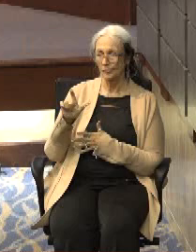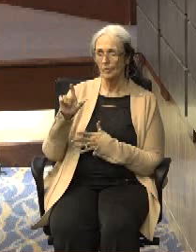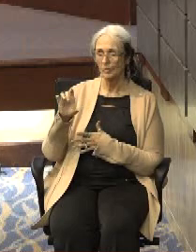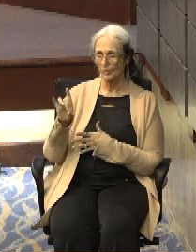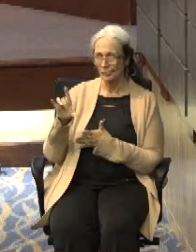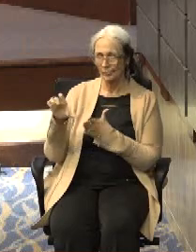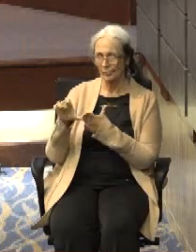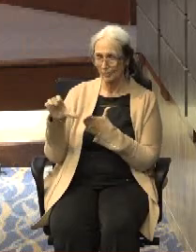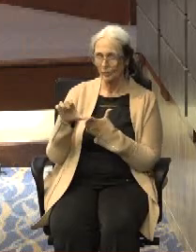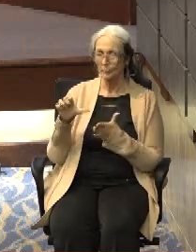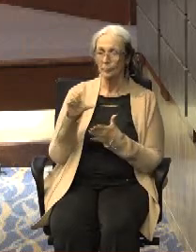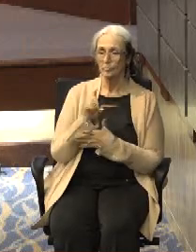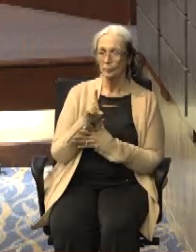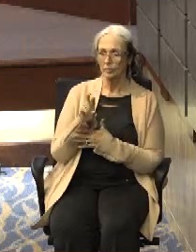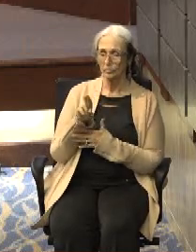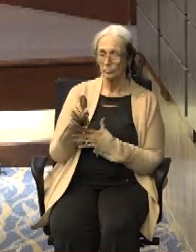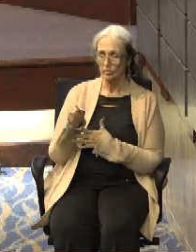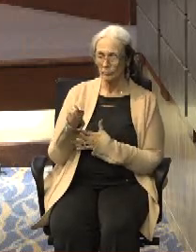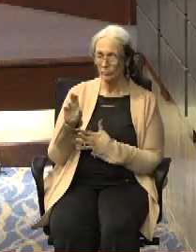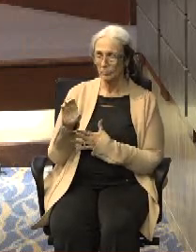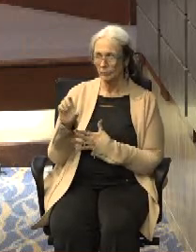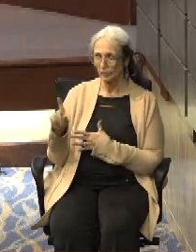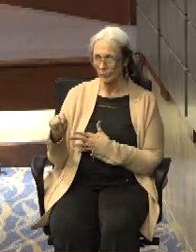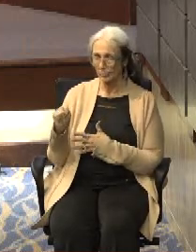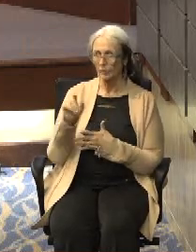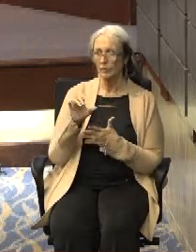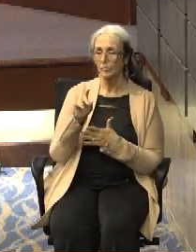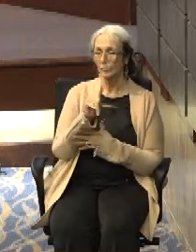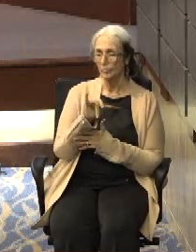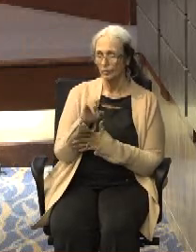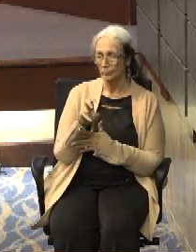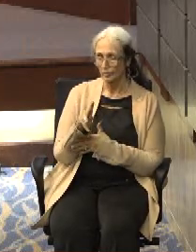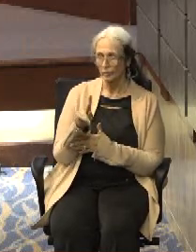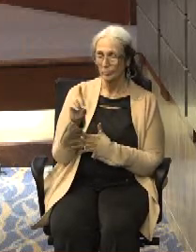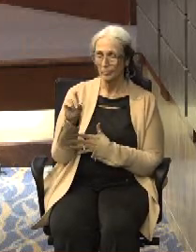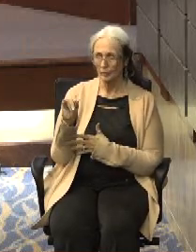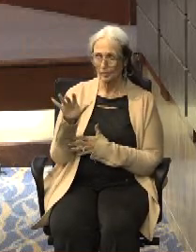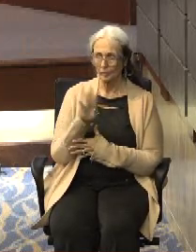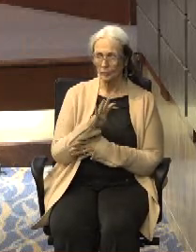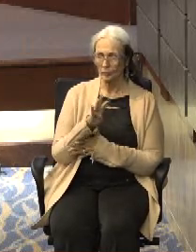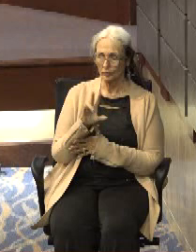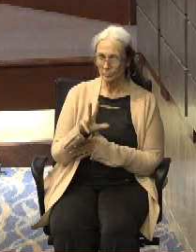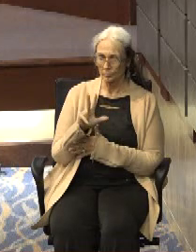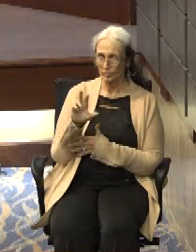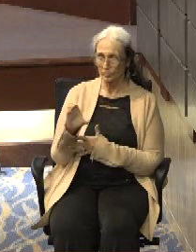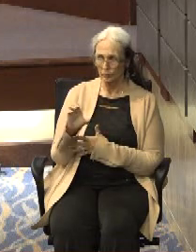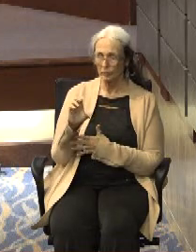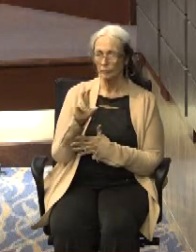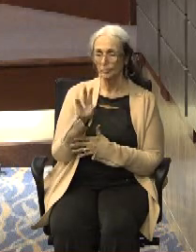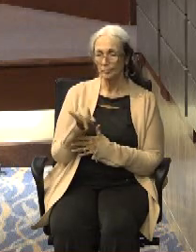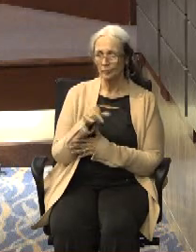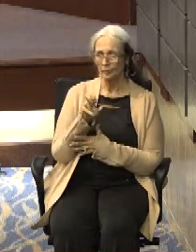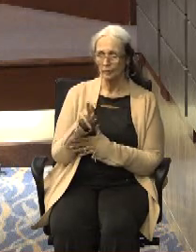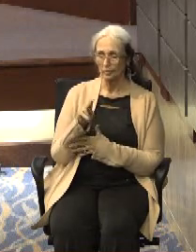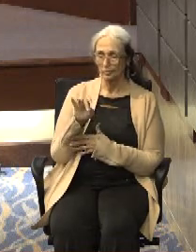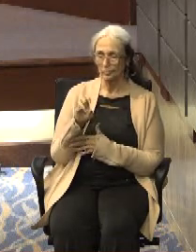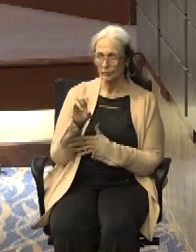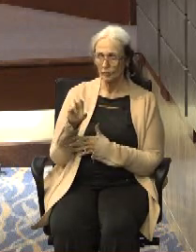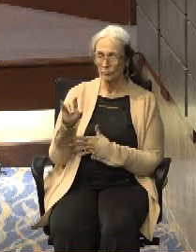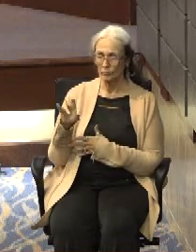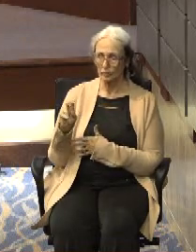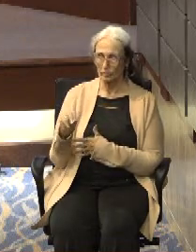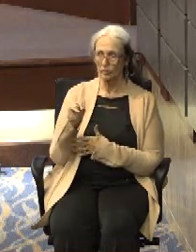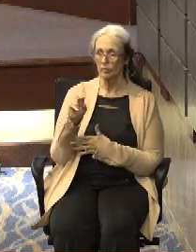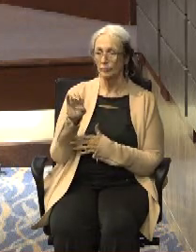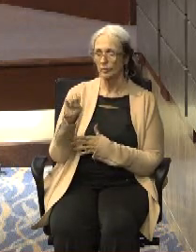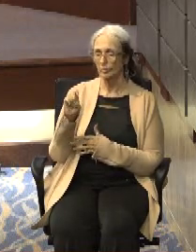said DRMCT, same being Track A, known as 4300 South Jack Colgin Expressway, shall be changed